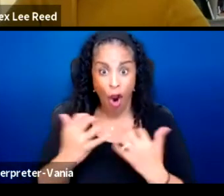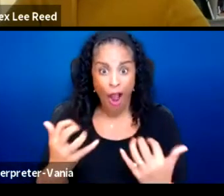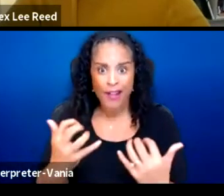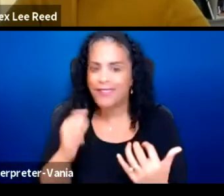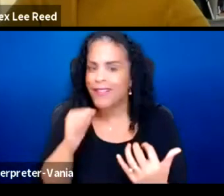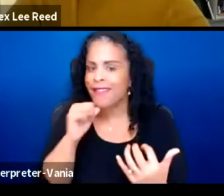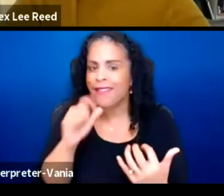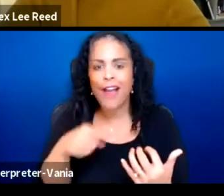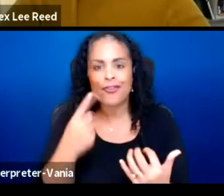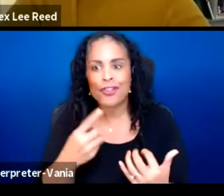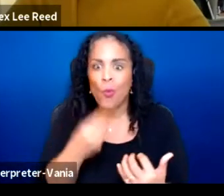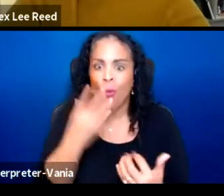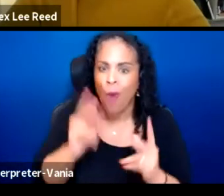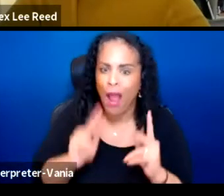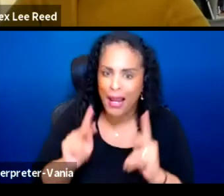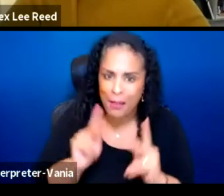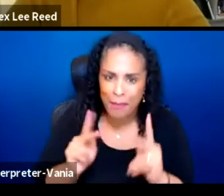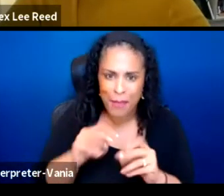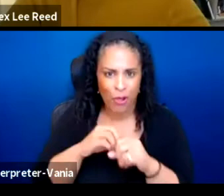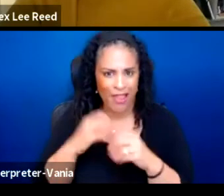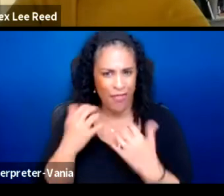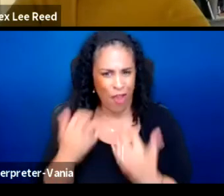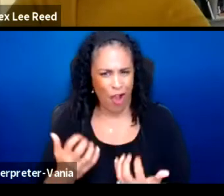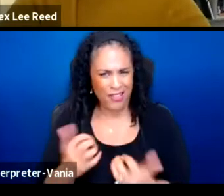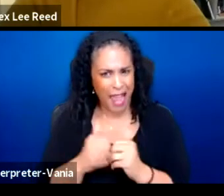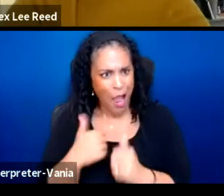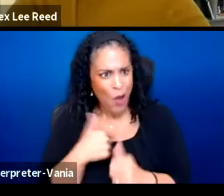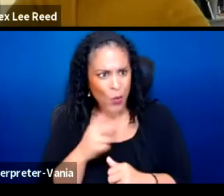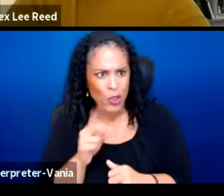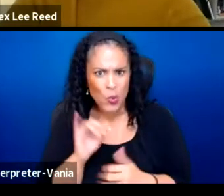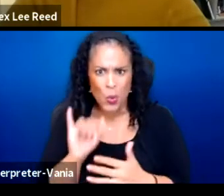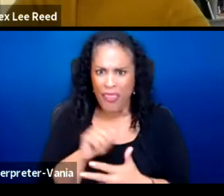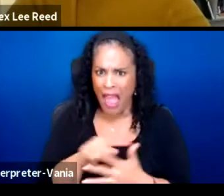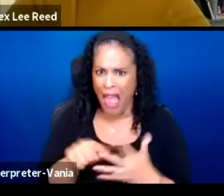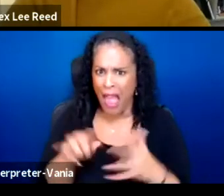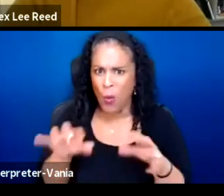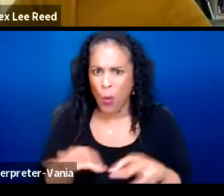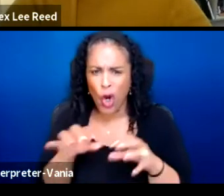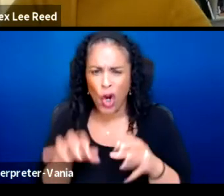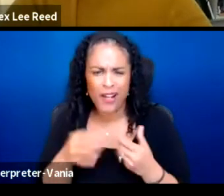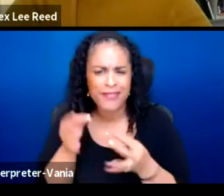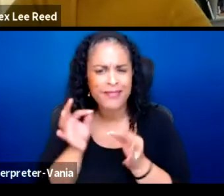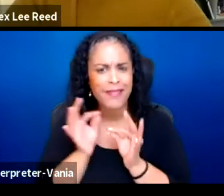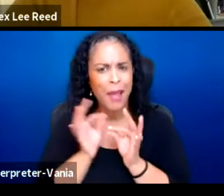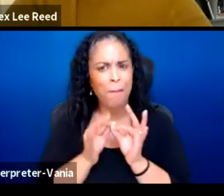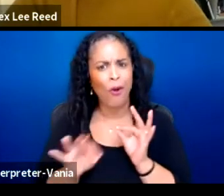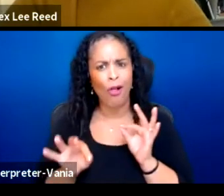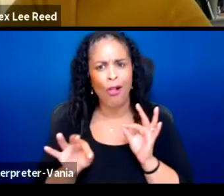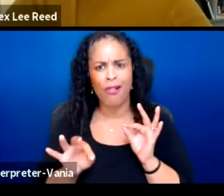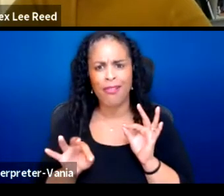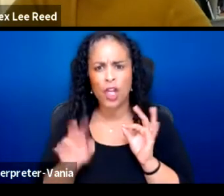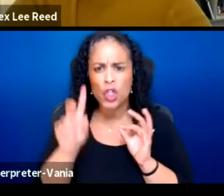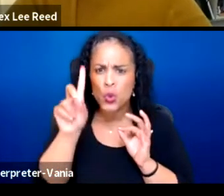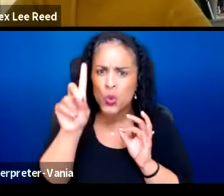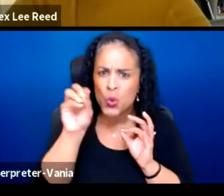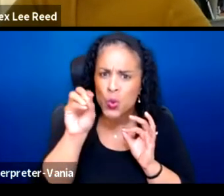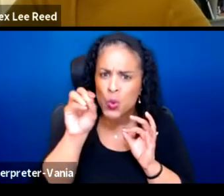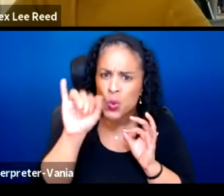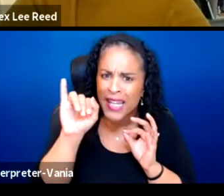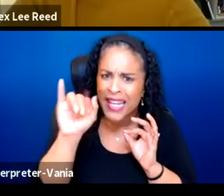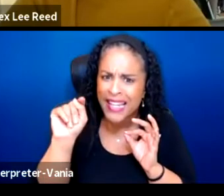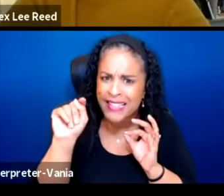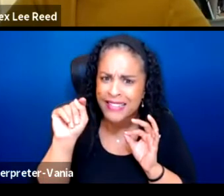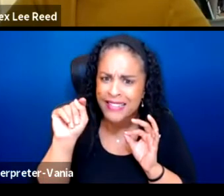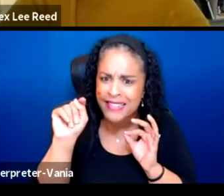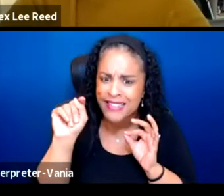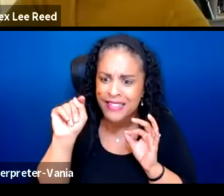just white people in the audience? How do we do all this work? It's as simple as doing it. Hansberry